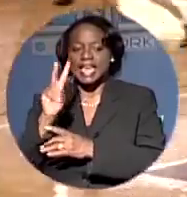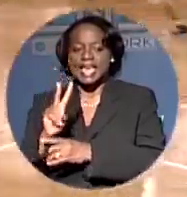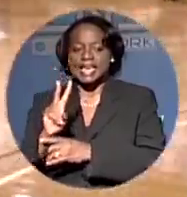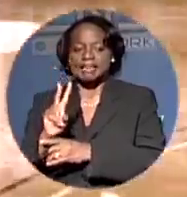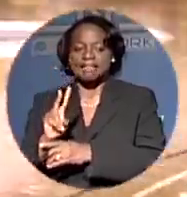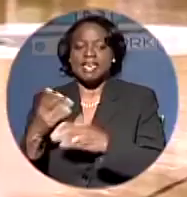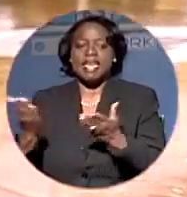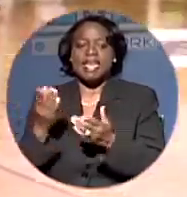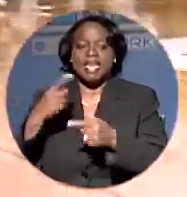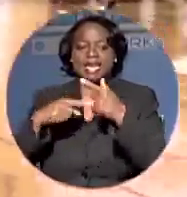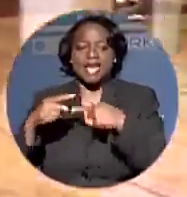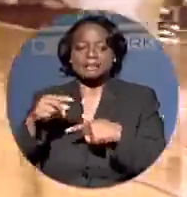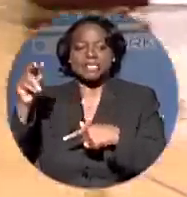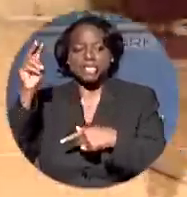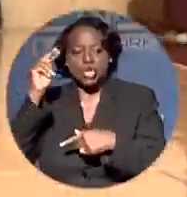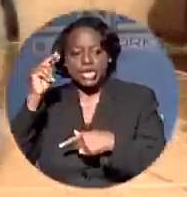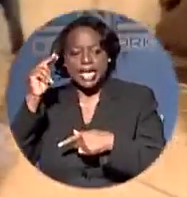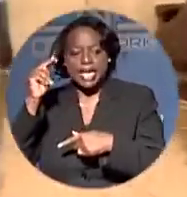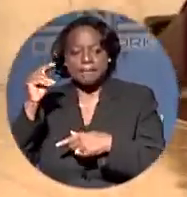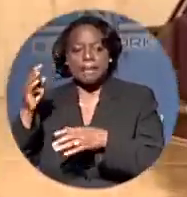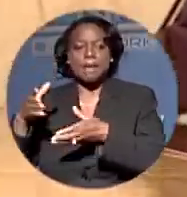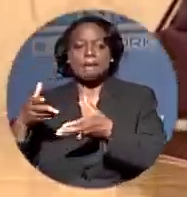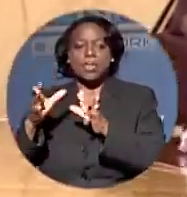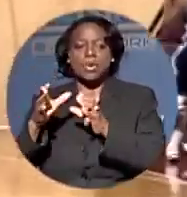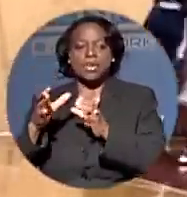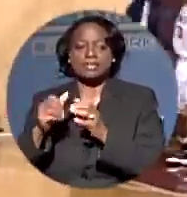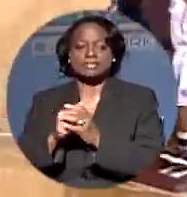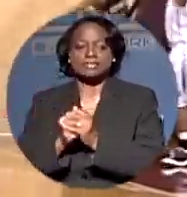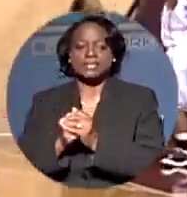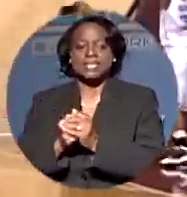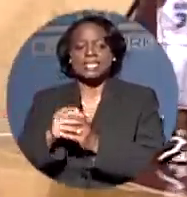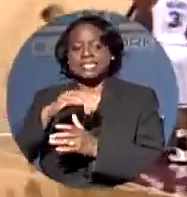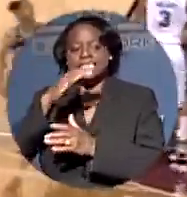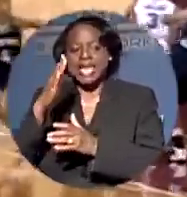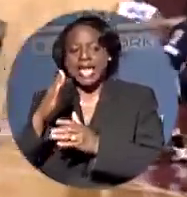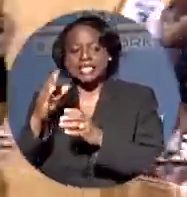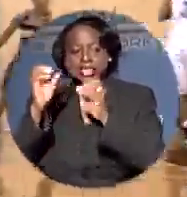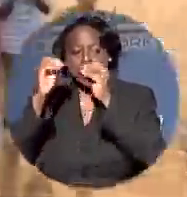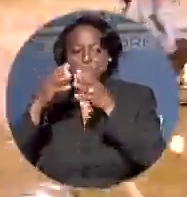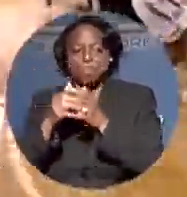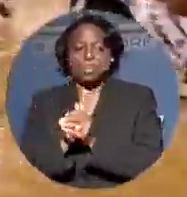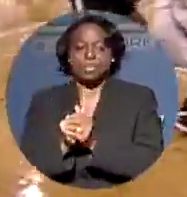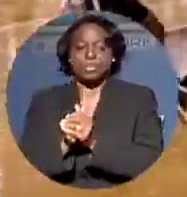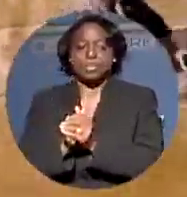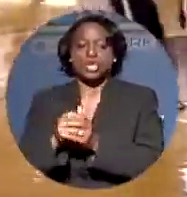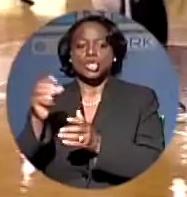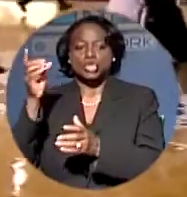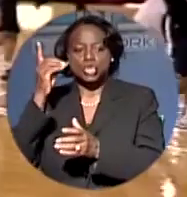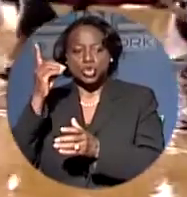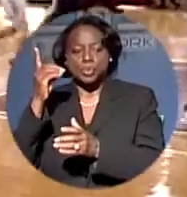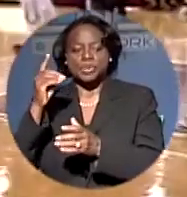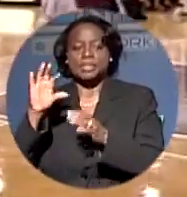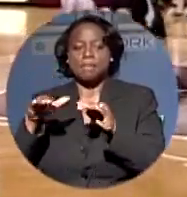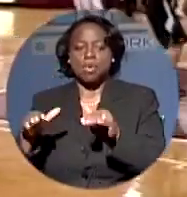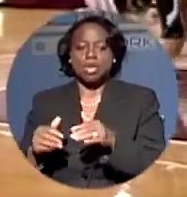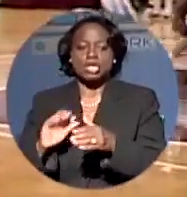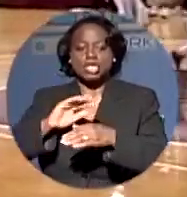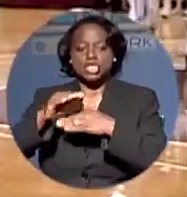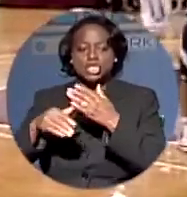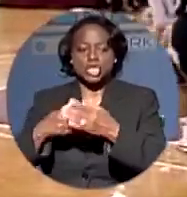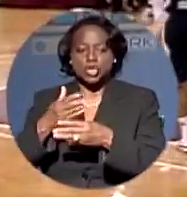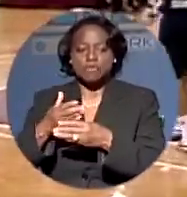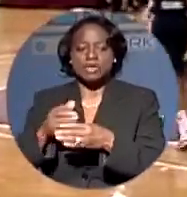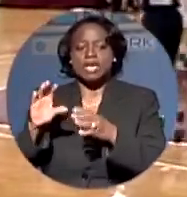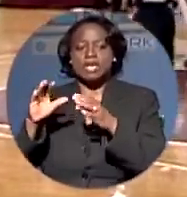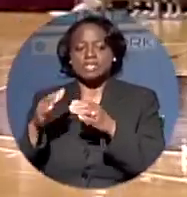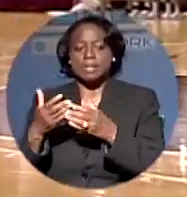here comes the Notre Dame ball club. Skylar Diggins to the hoop and a 19-point game. Duke with the ball. The turnover, the ball now goes